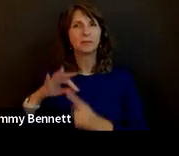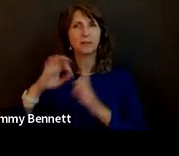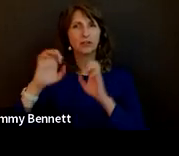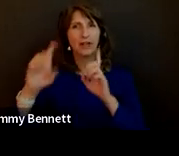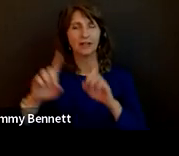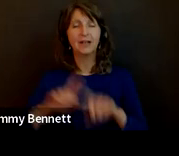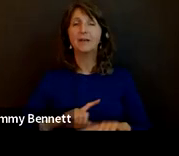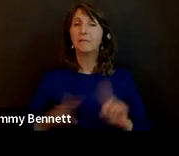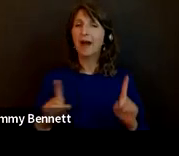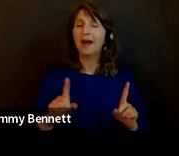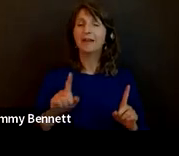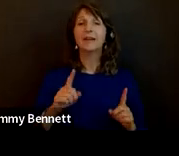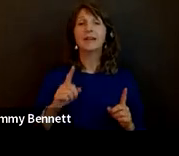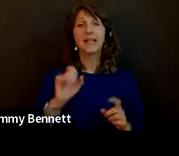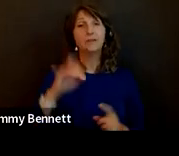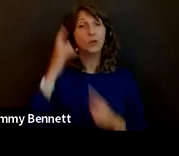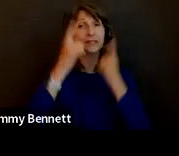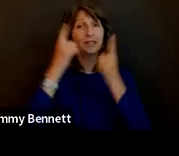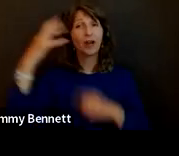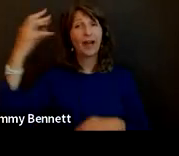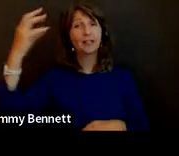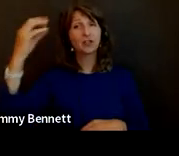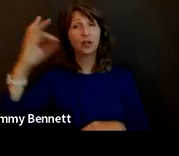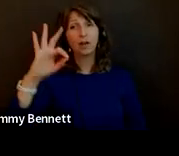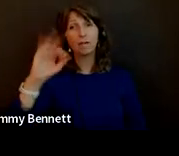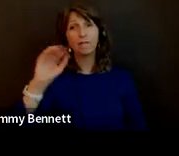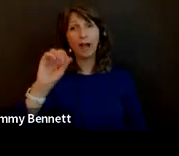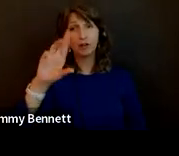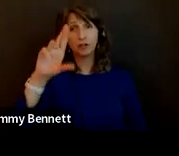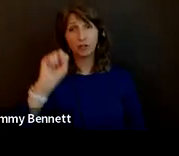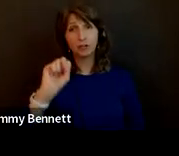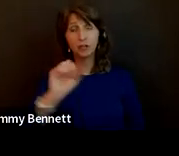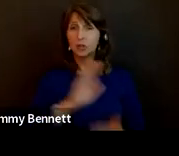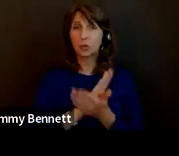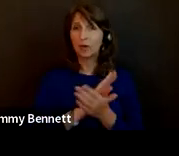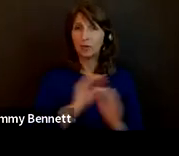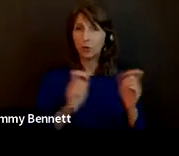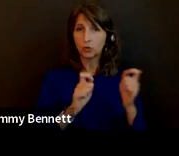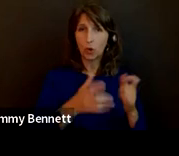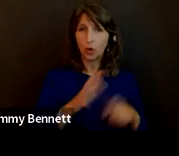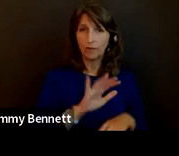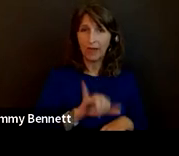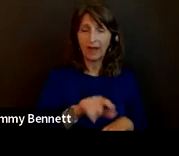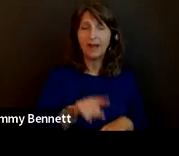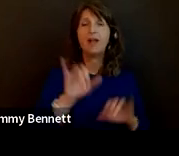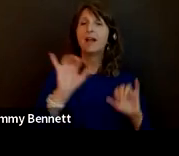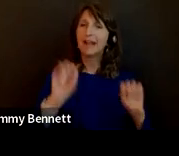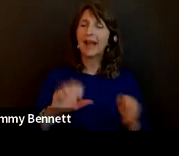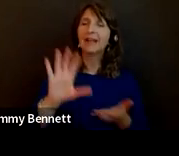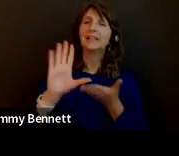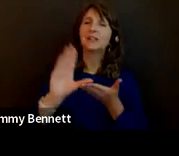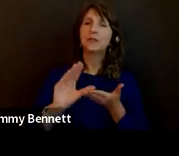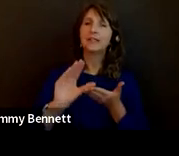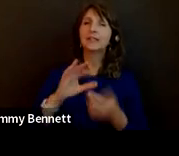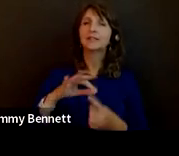school does not have control over is actually the very thing that may decrease a special education teacher's caseload. Because if